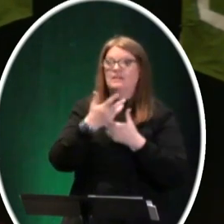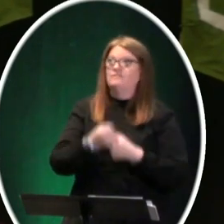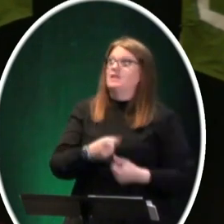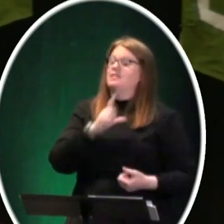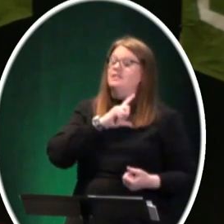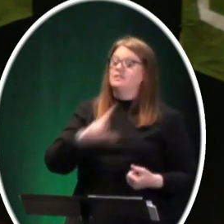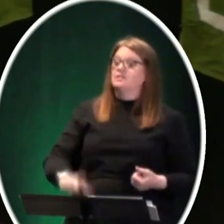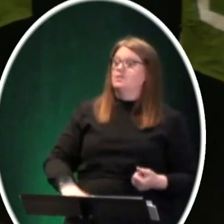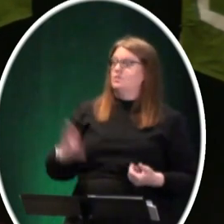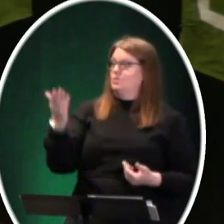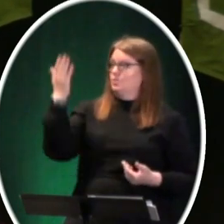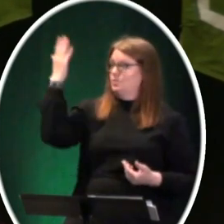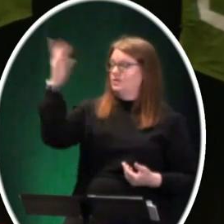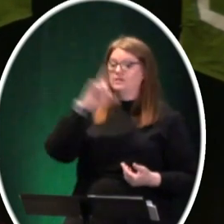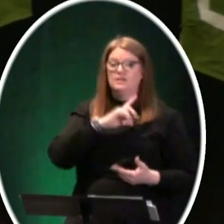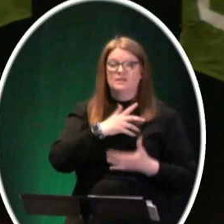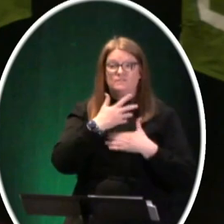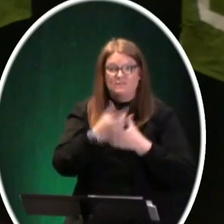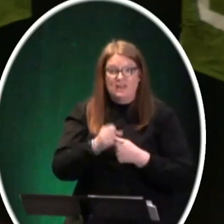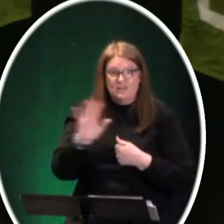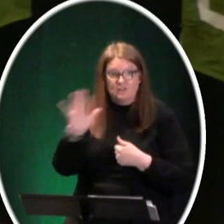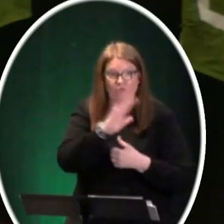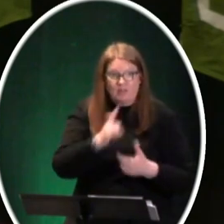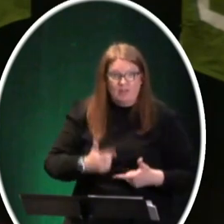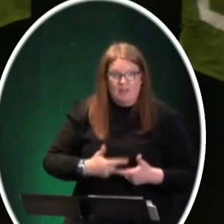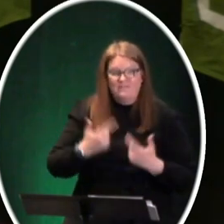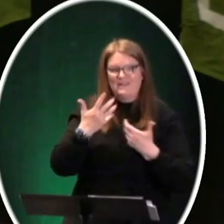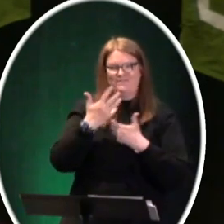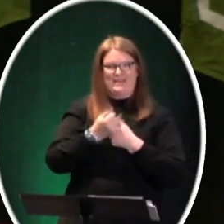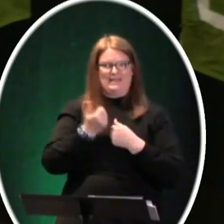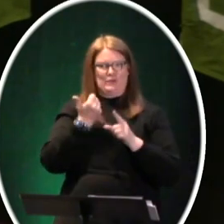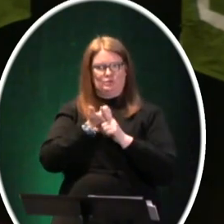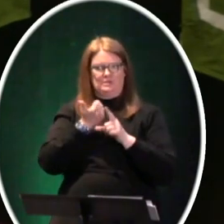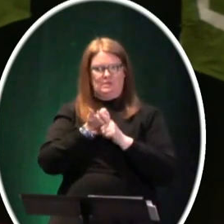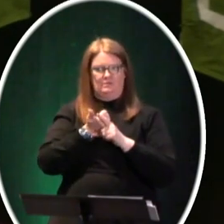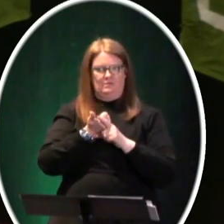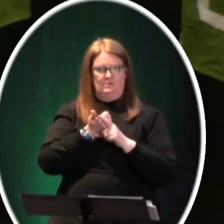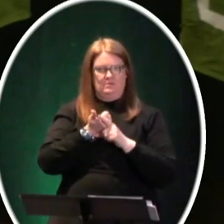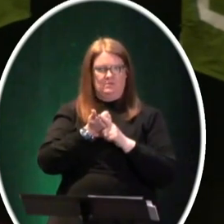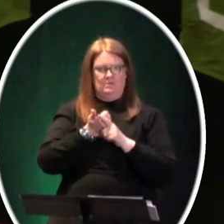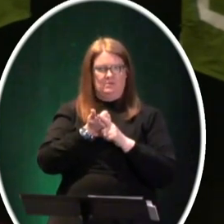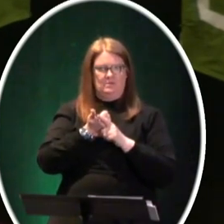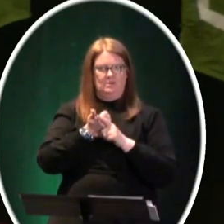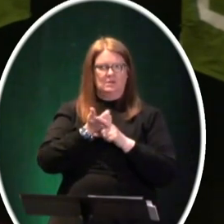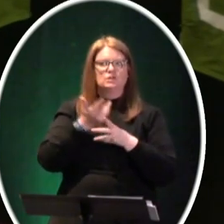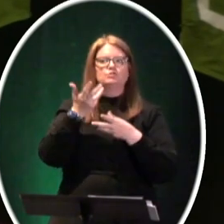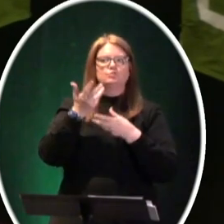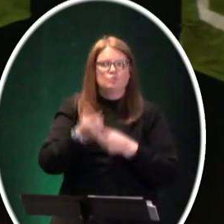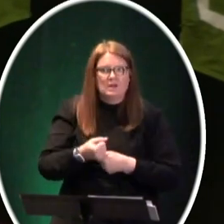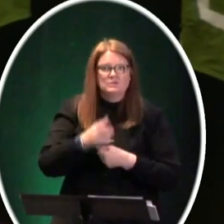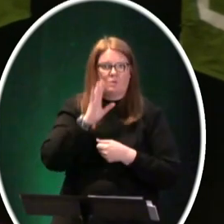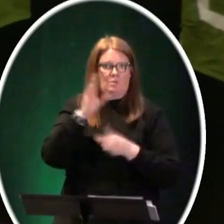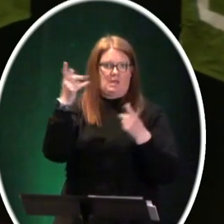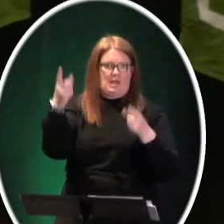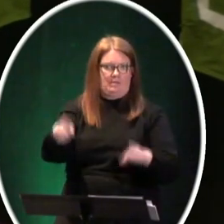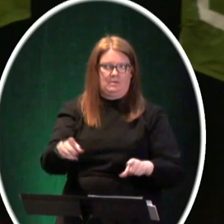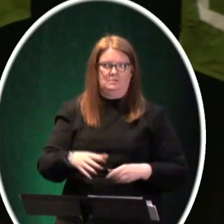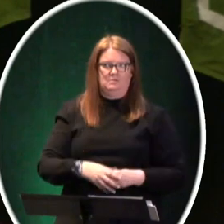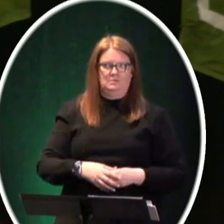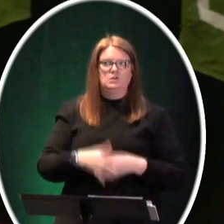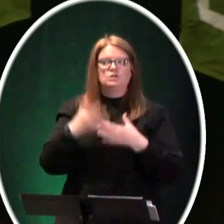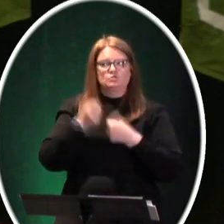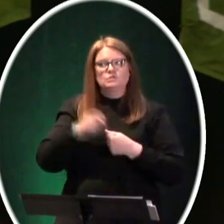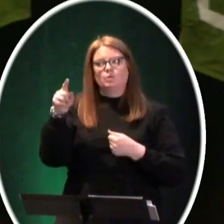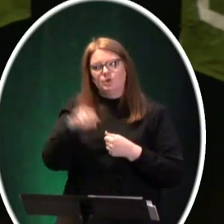Lord, faith in your life, and faith in yourself. Trust and believe in what could happen and what you can do,